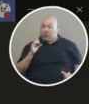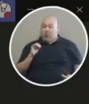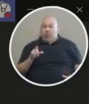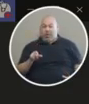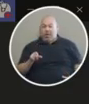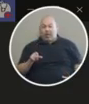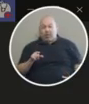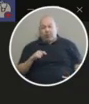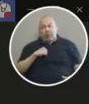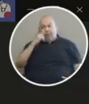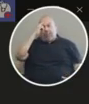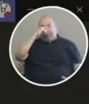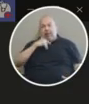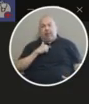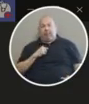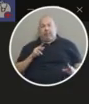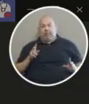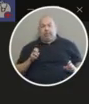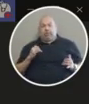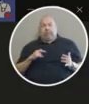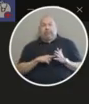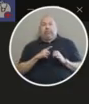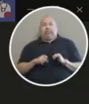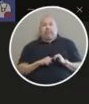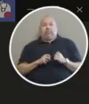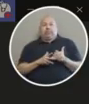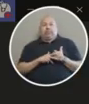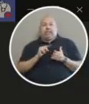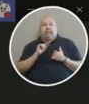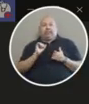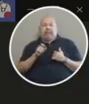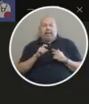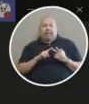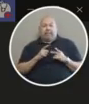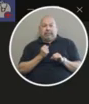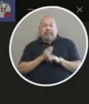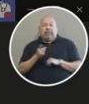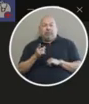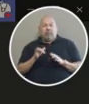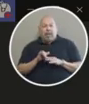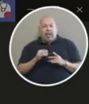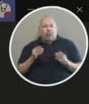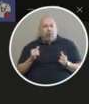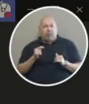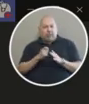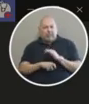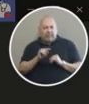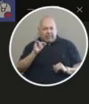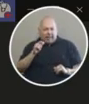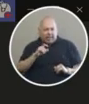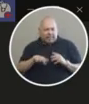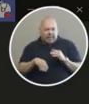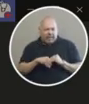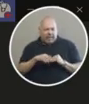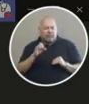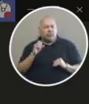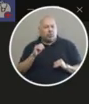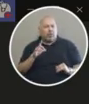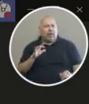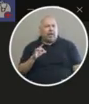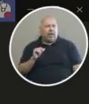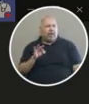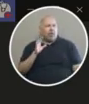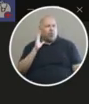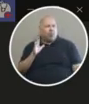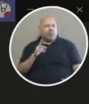if we think we're going to have issues this year with sales tax, next year throw sales tax and property tax into the mix, and